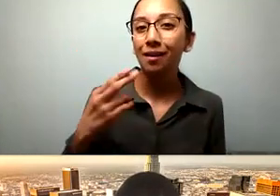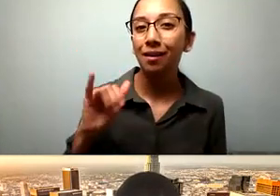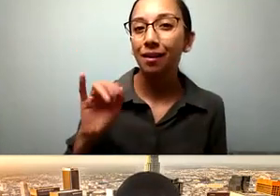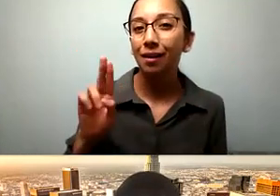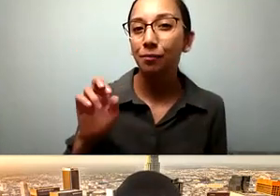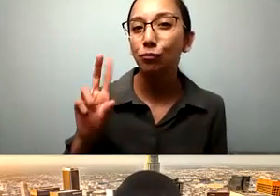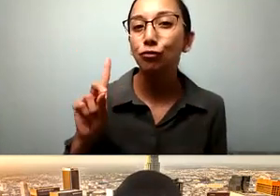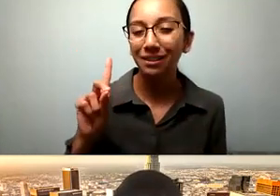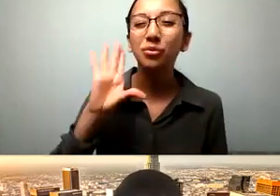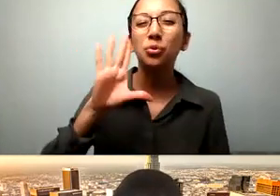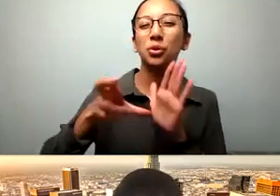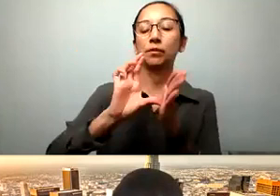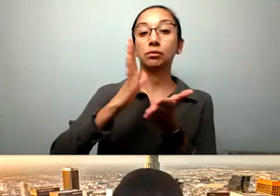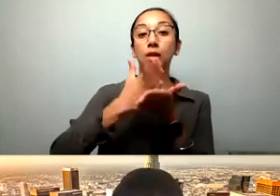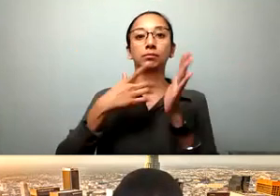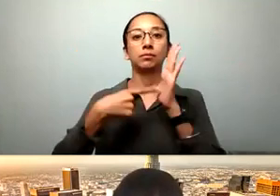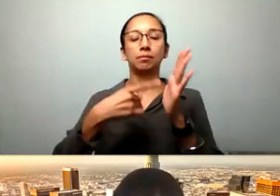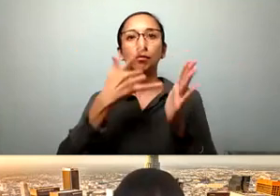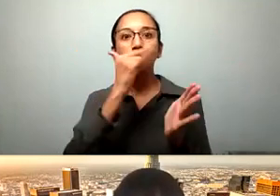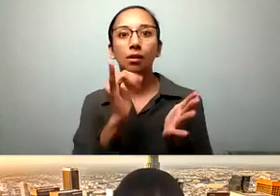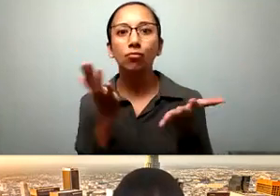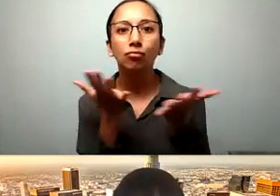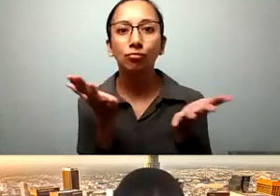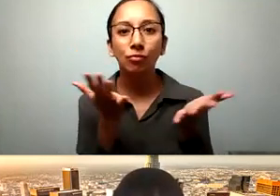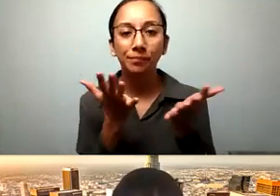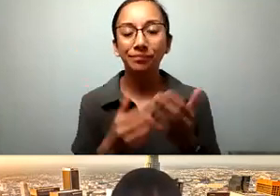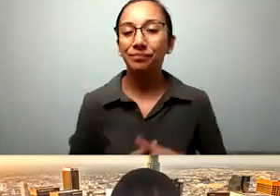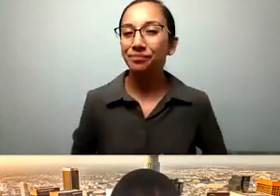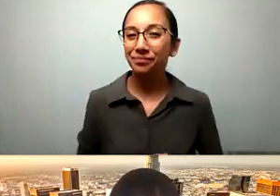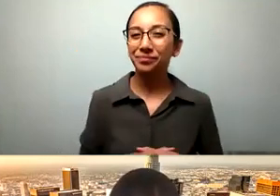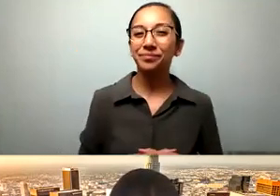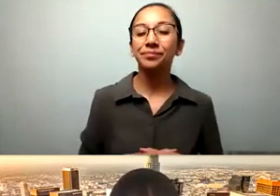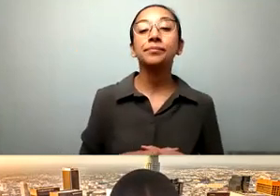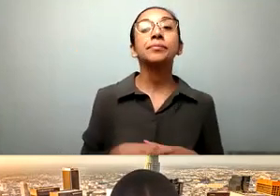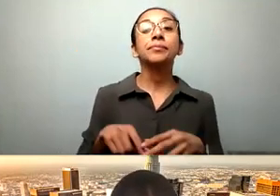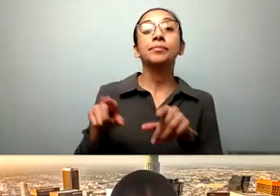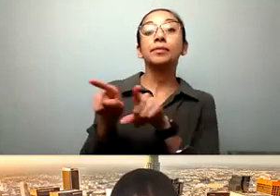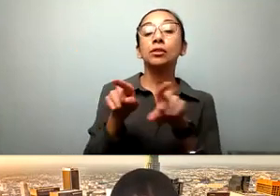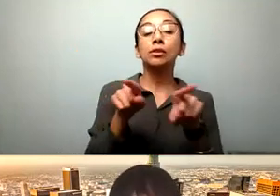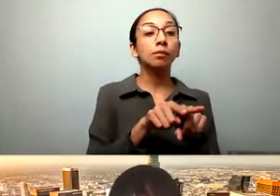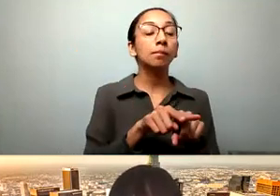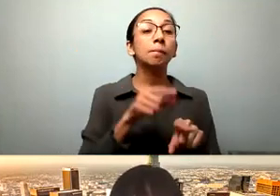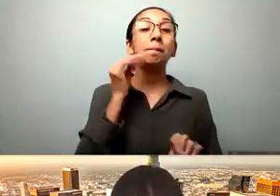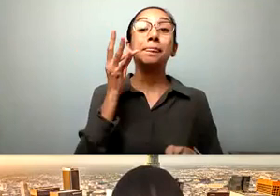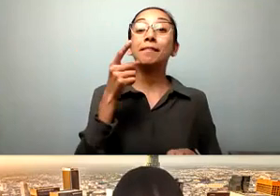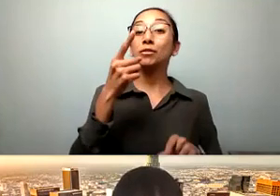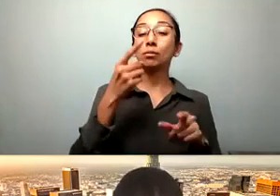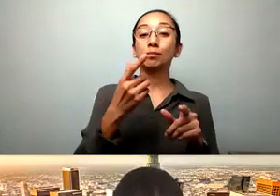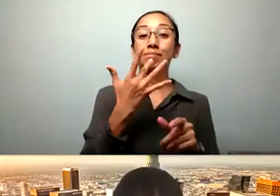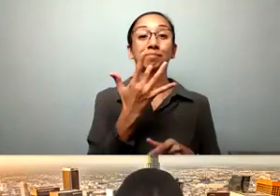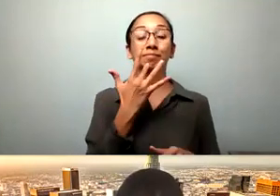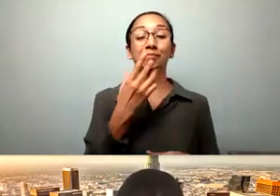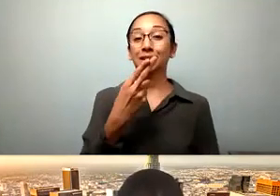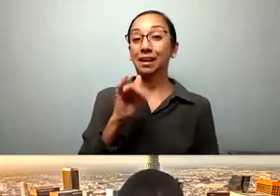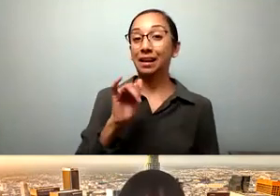examples later in just a bit about what that might look like. And again, you can opt in. If you start with hybrid and you decide this is not